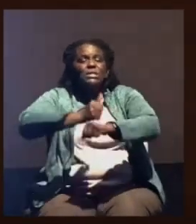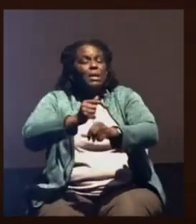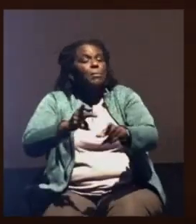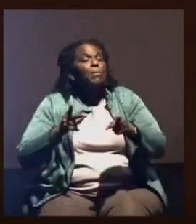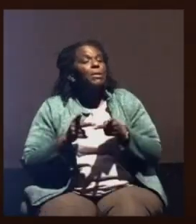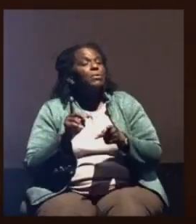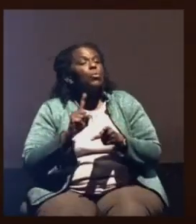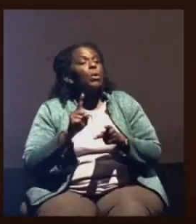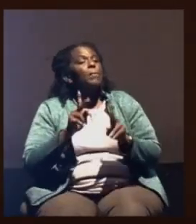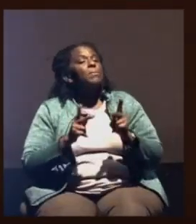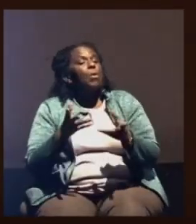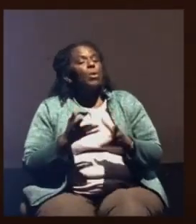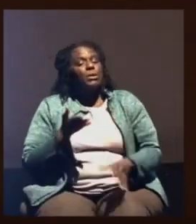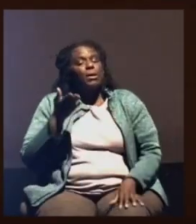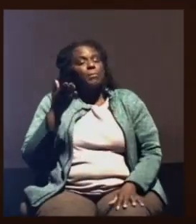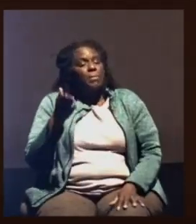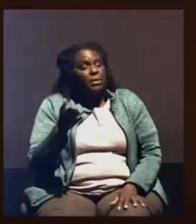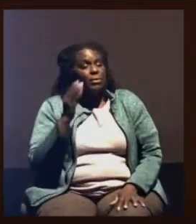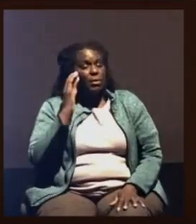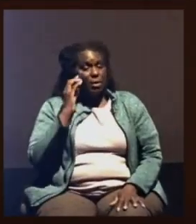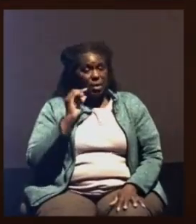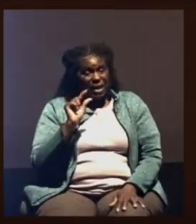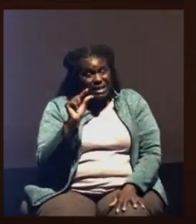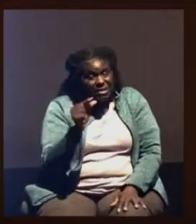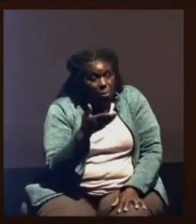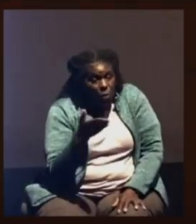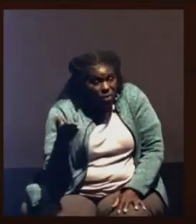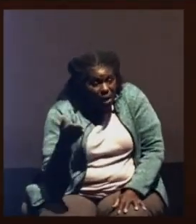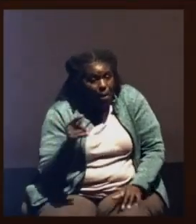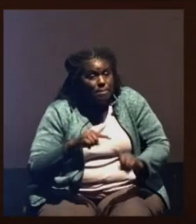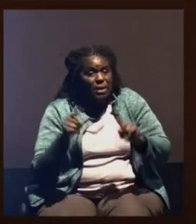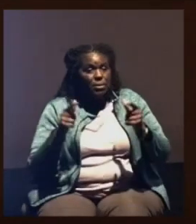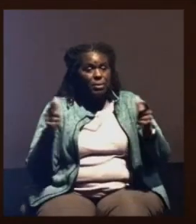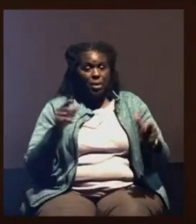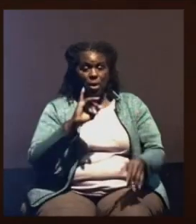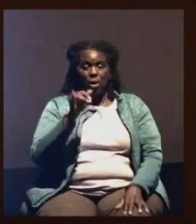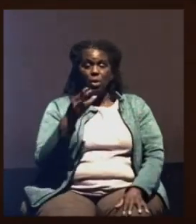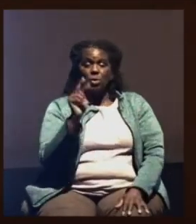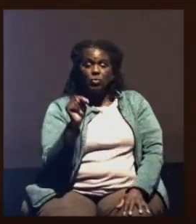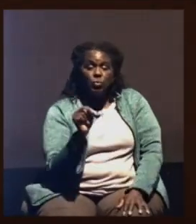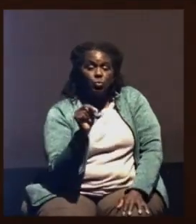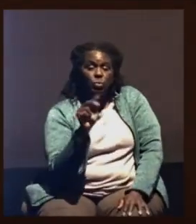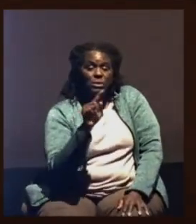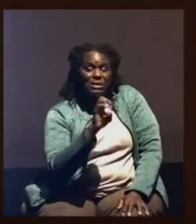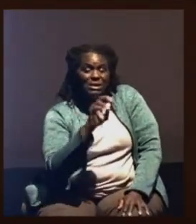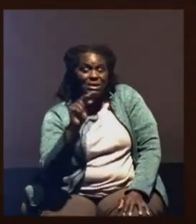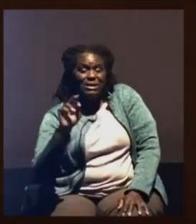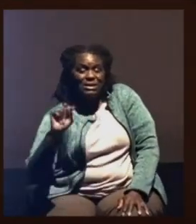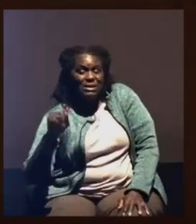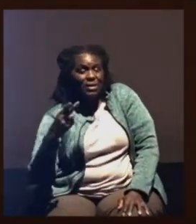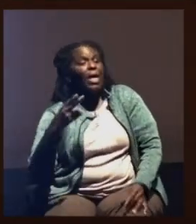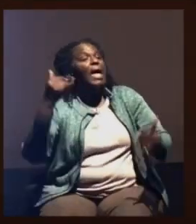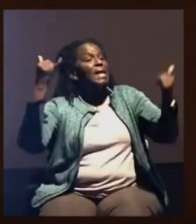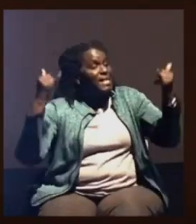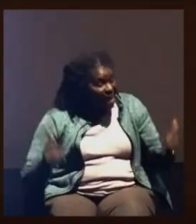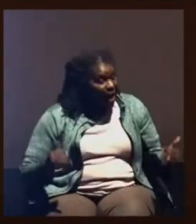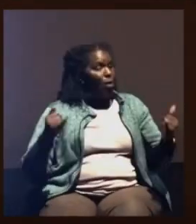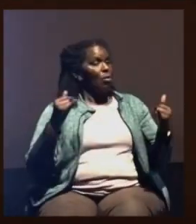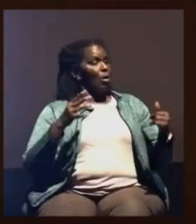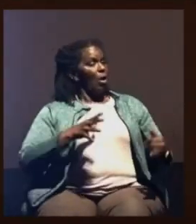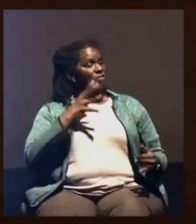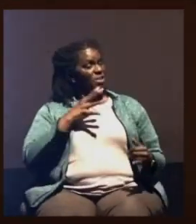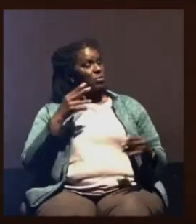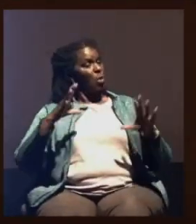be. Also, and this is a small thing for some, but it's huge. Juneteenth is now one of our holidays off, and so